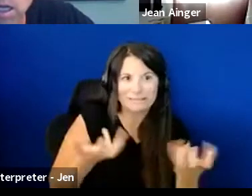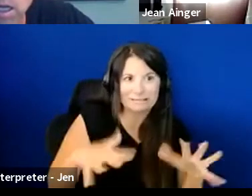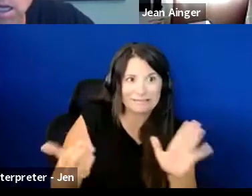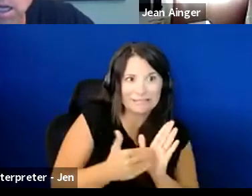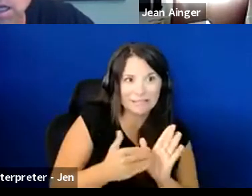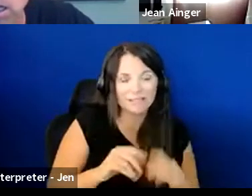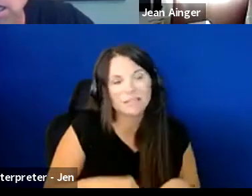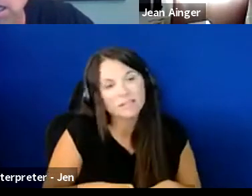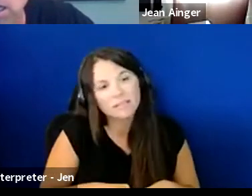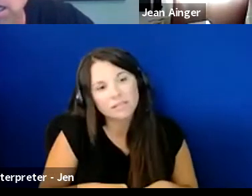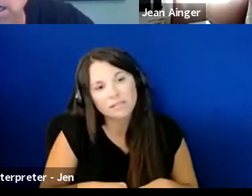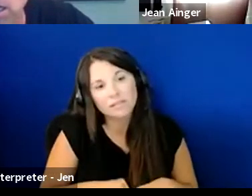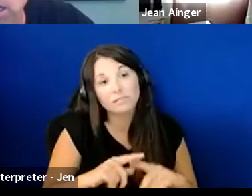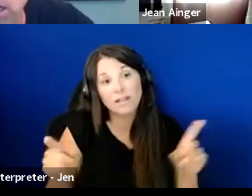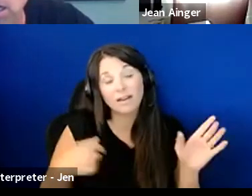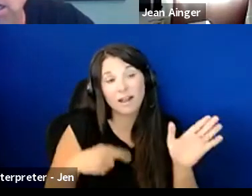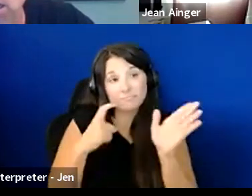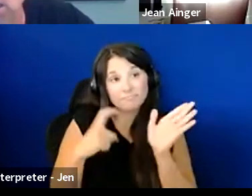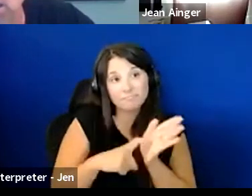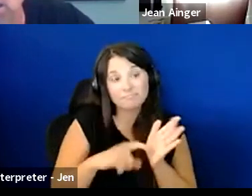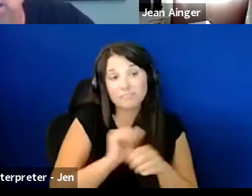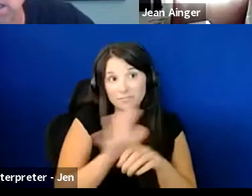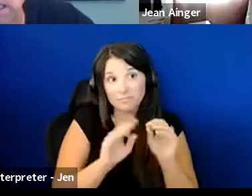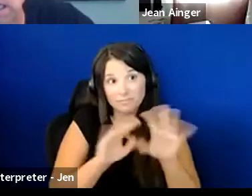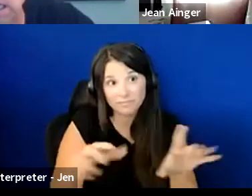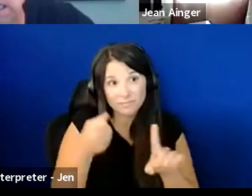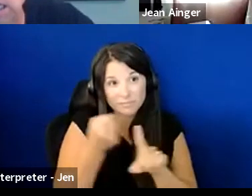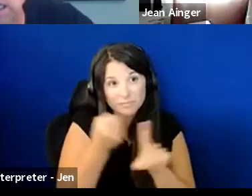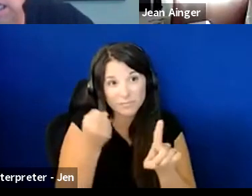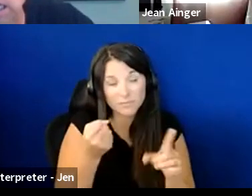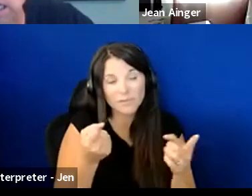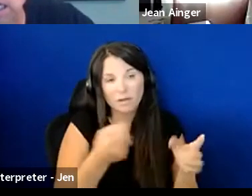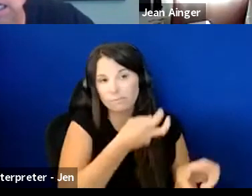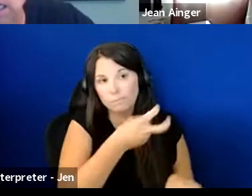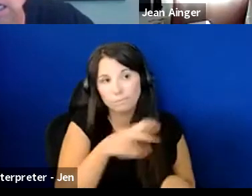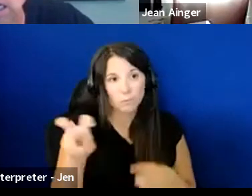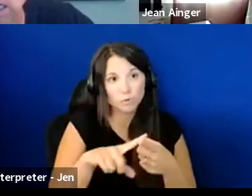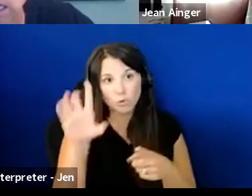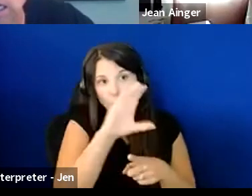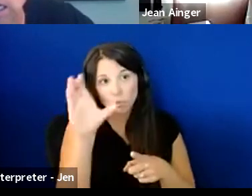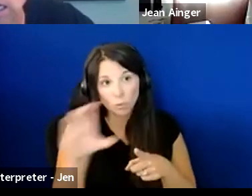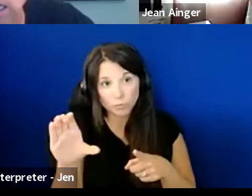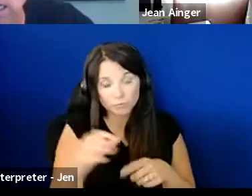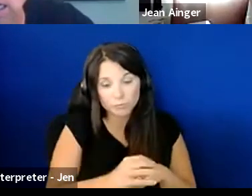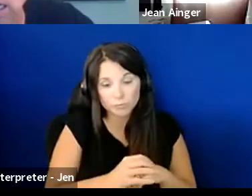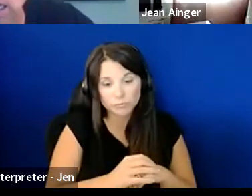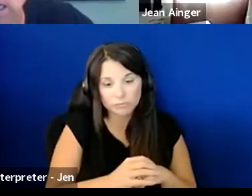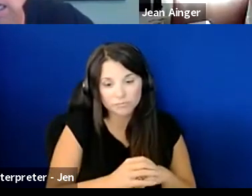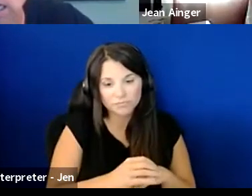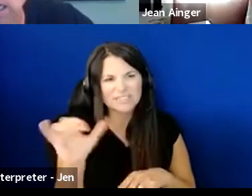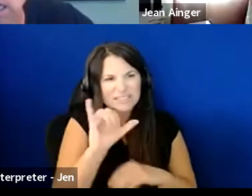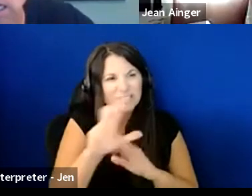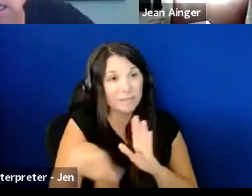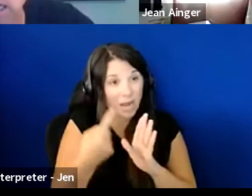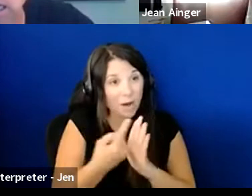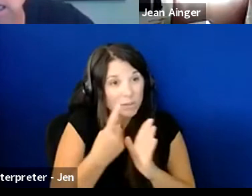I found that, when the pandemic hit, went straight to Zoom at the same hours of class. But